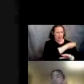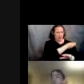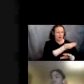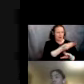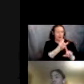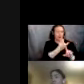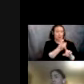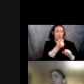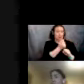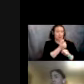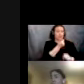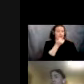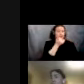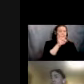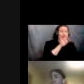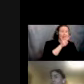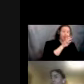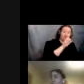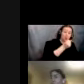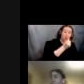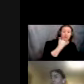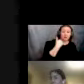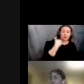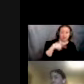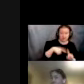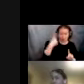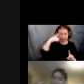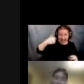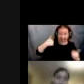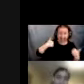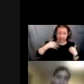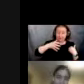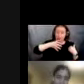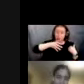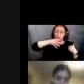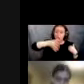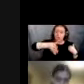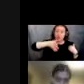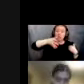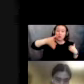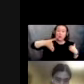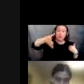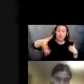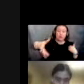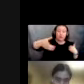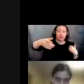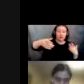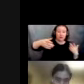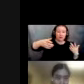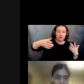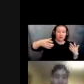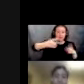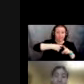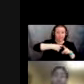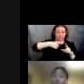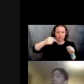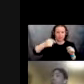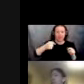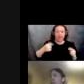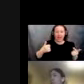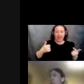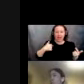1840s to have a great great grandparent who was of Japanese ancestry. And I haven't actually